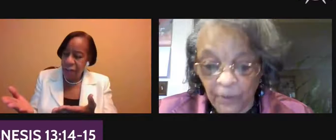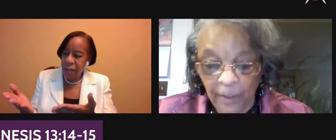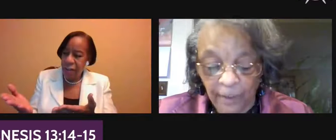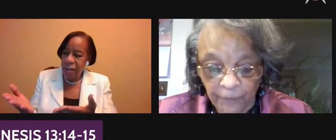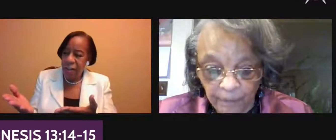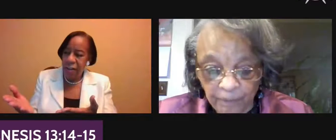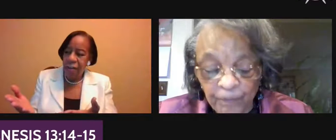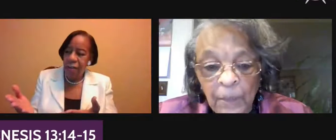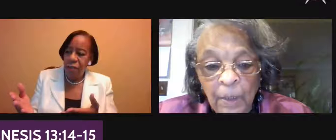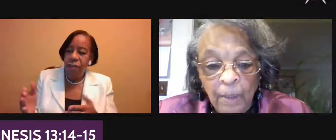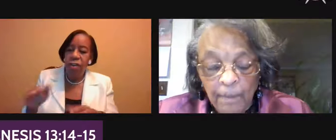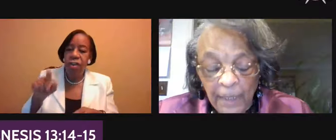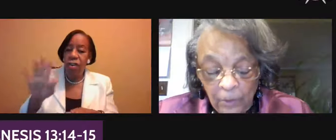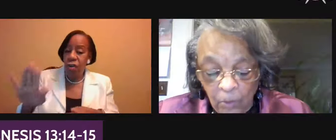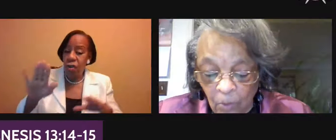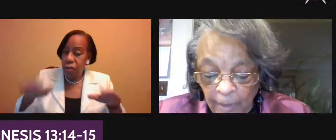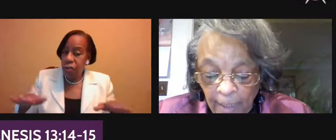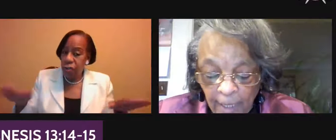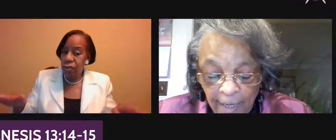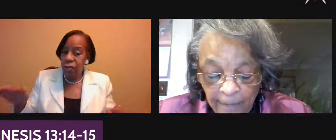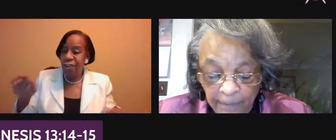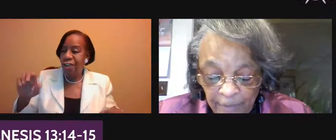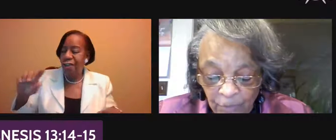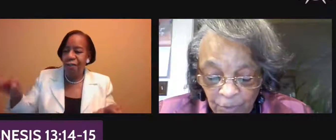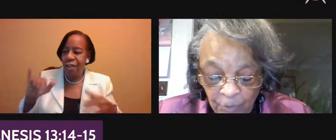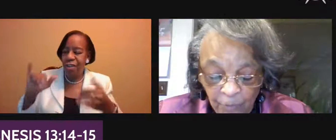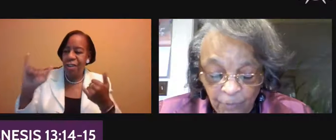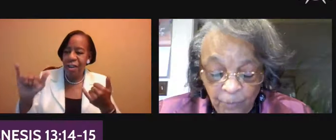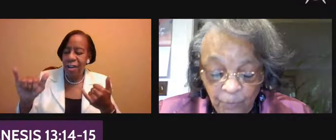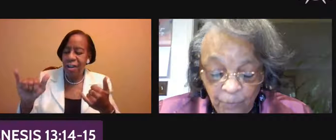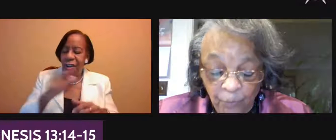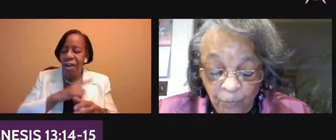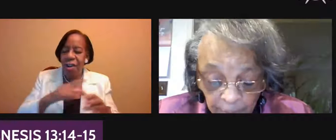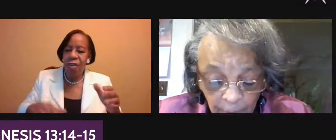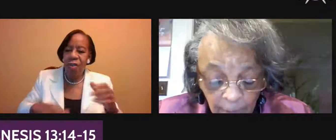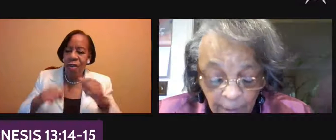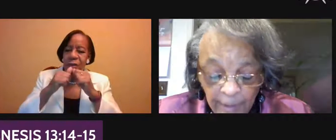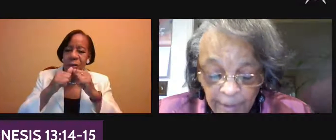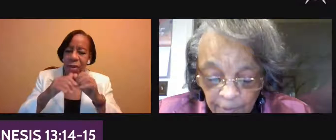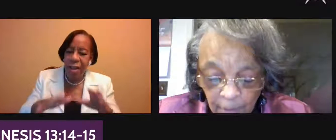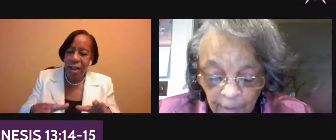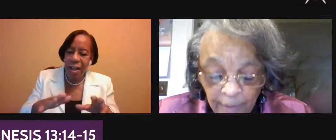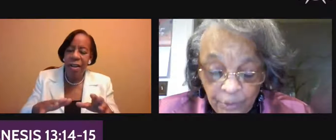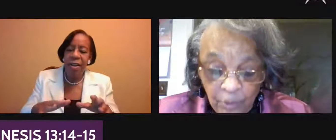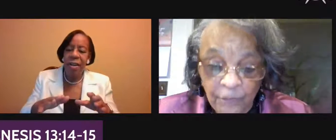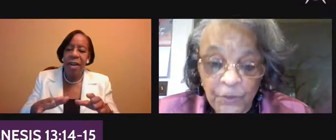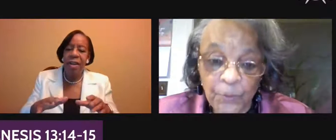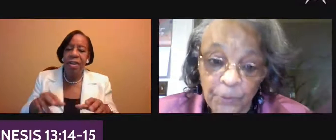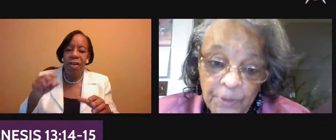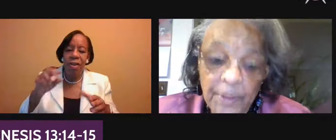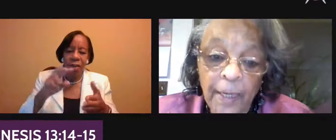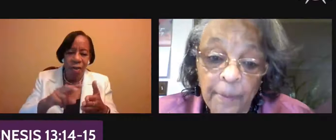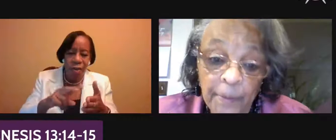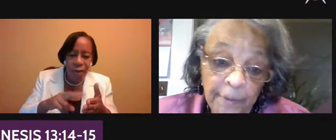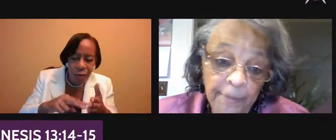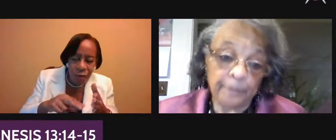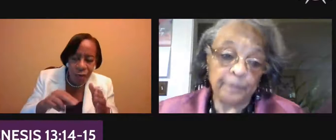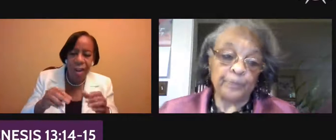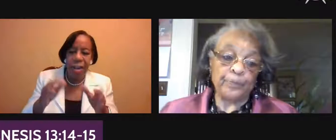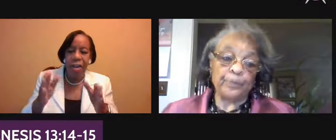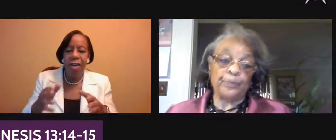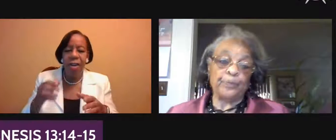seed forever. May the Lord add blessing to the reader, hearer, and doer of his words.